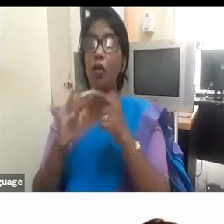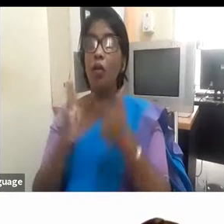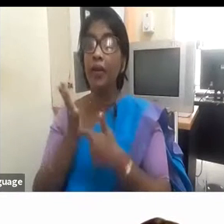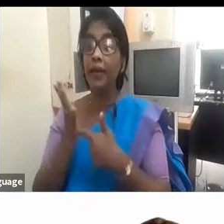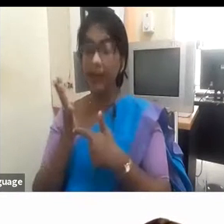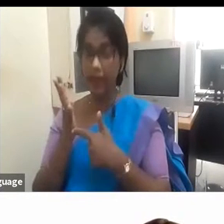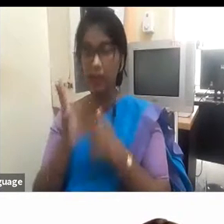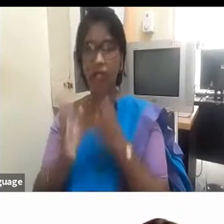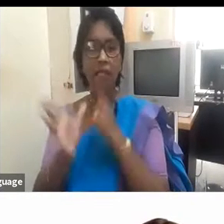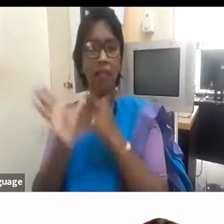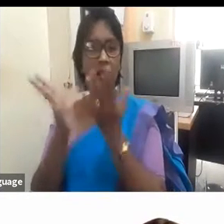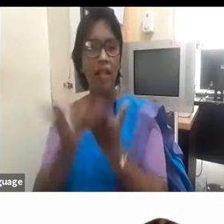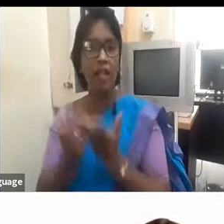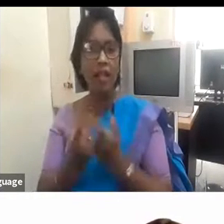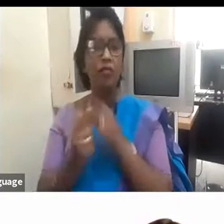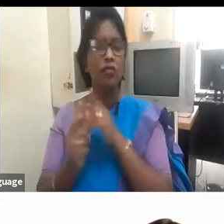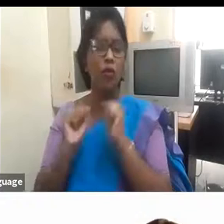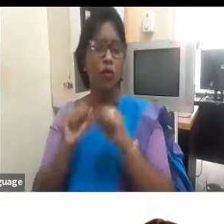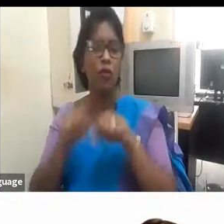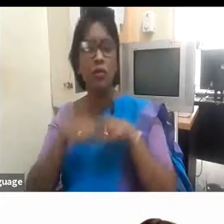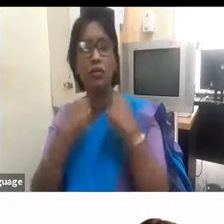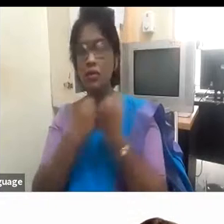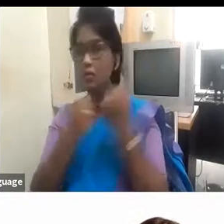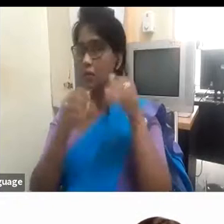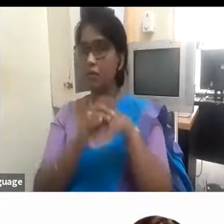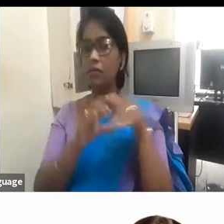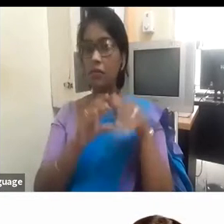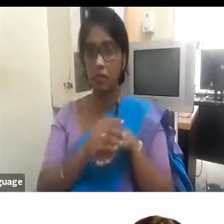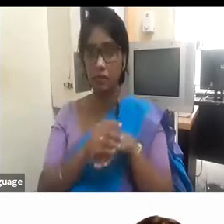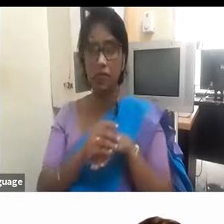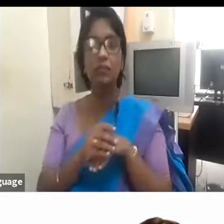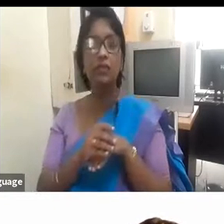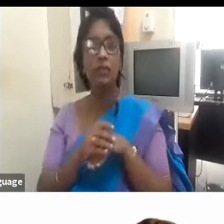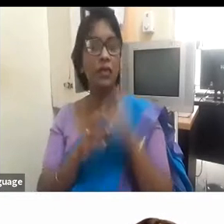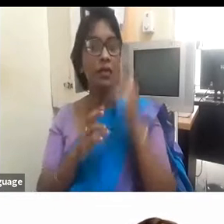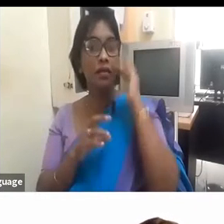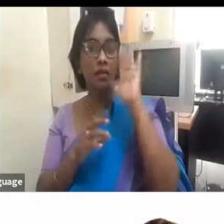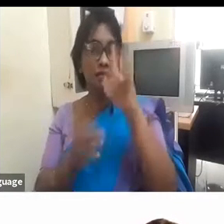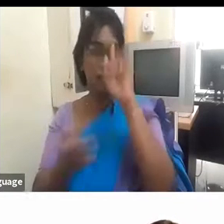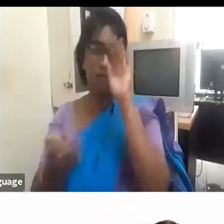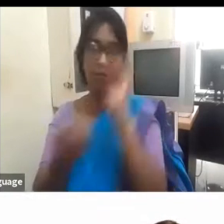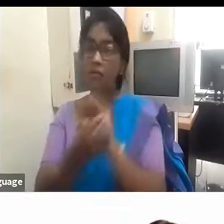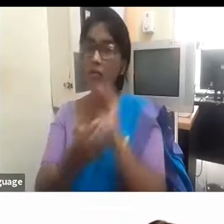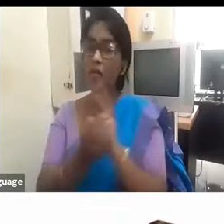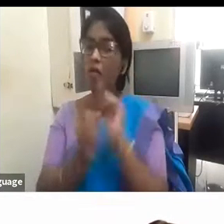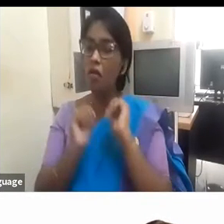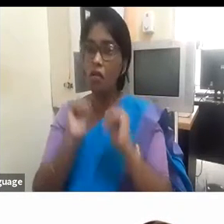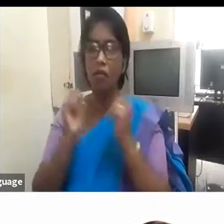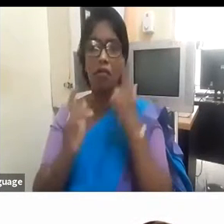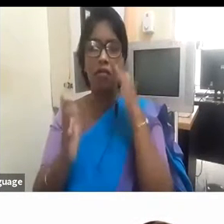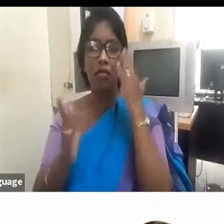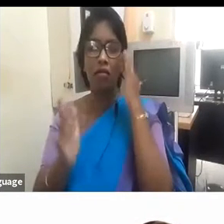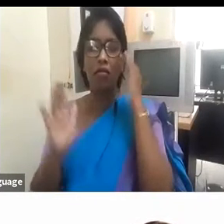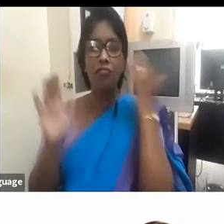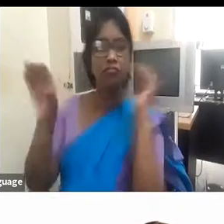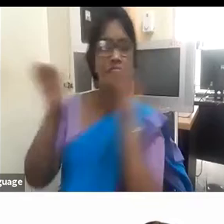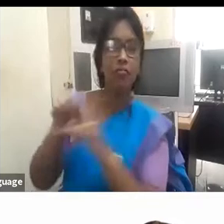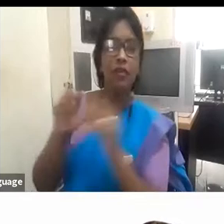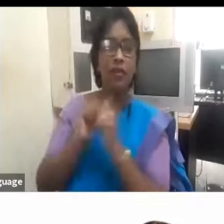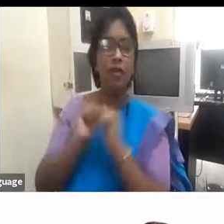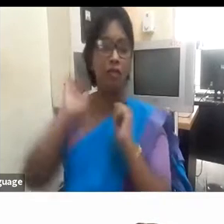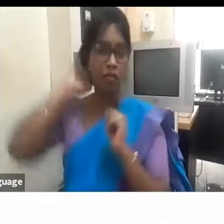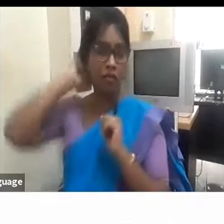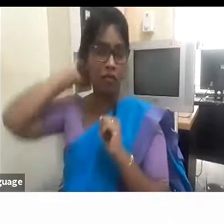how attractive the organization is to such communities. So these are some of the things that